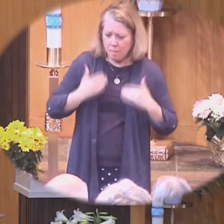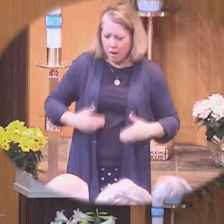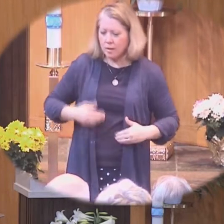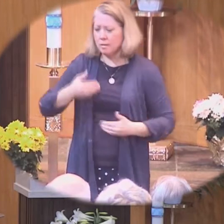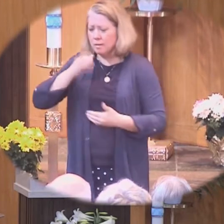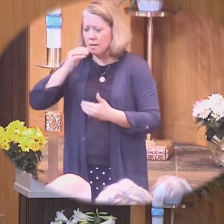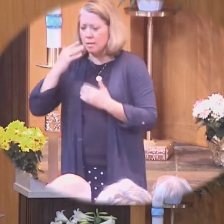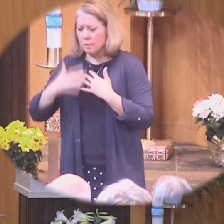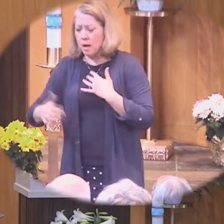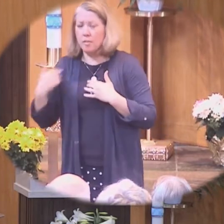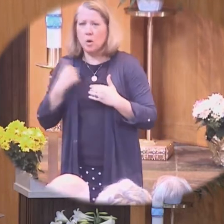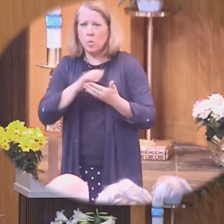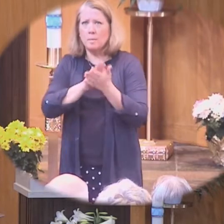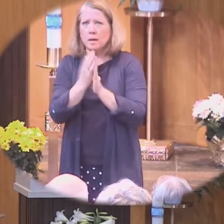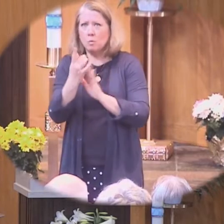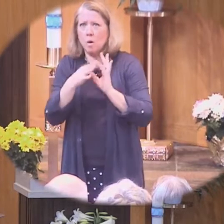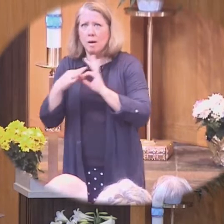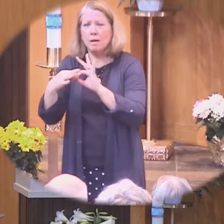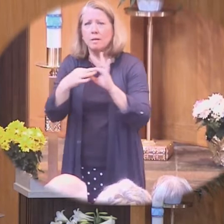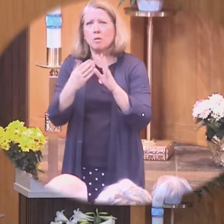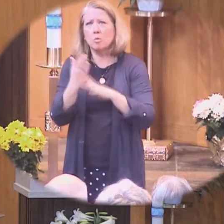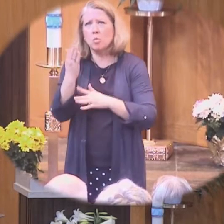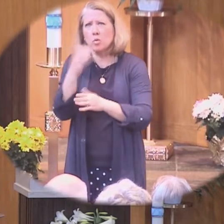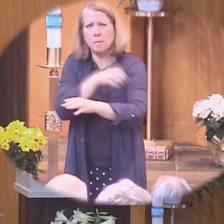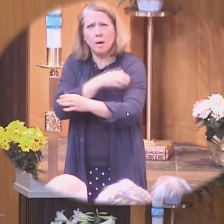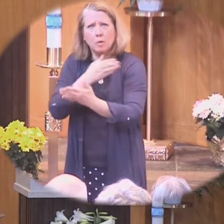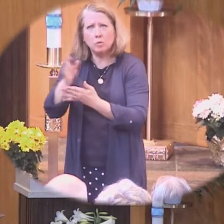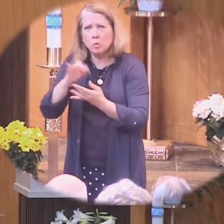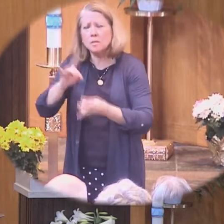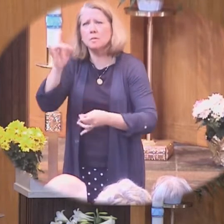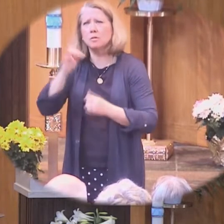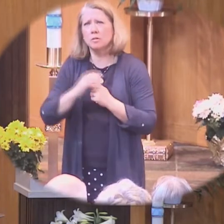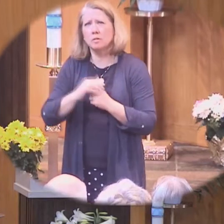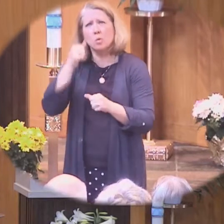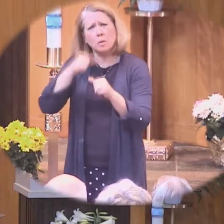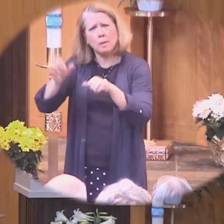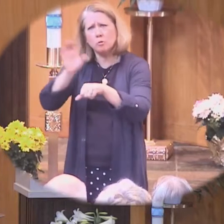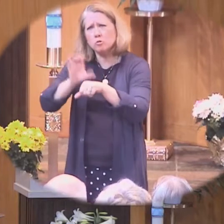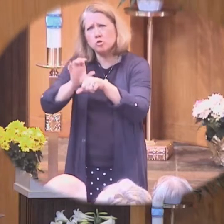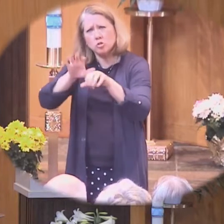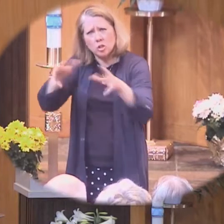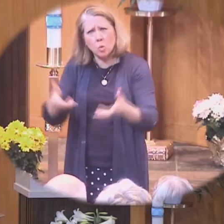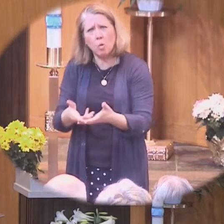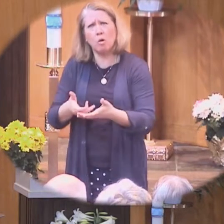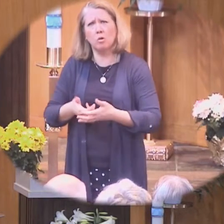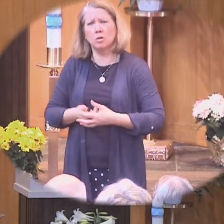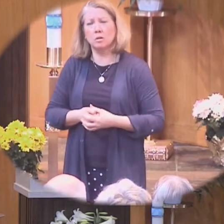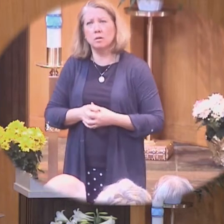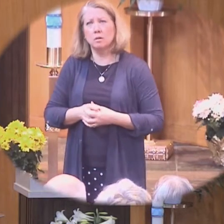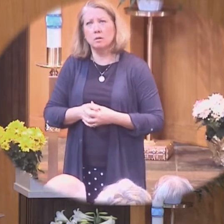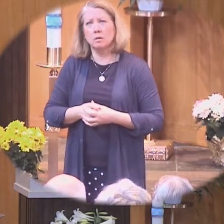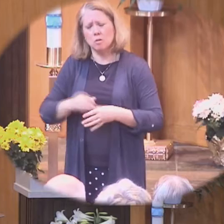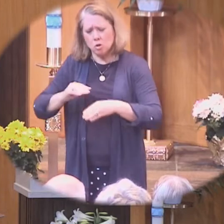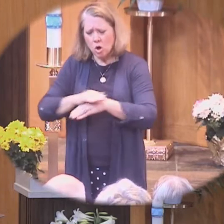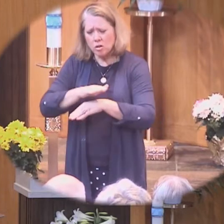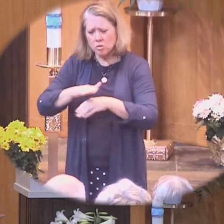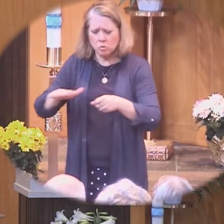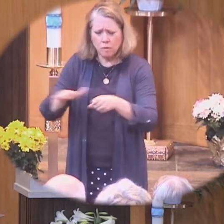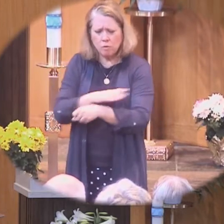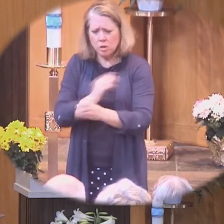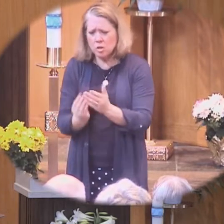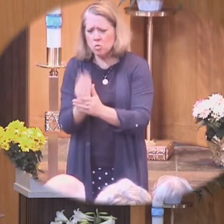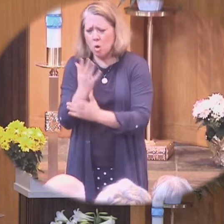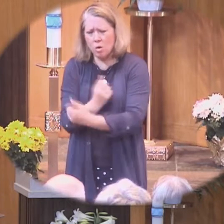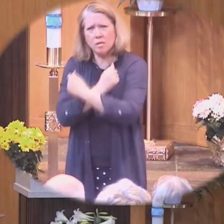be gathered into one by the Holy Spirit. Remember, Lord, your church spread throughout the world, and bring her to the fullness of